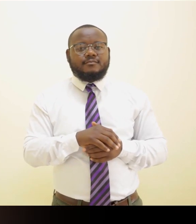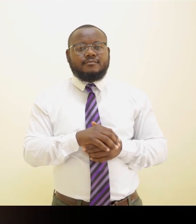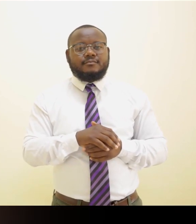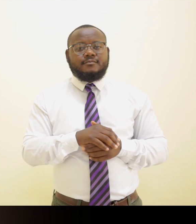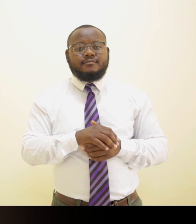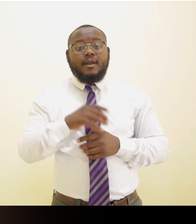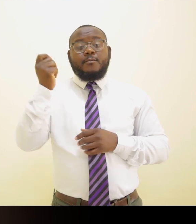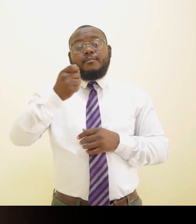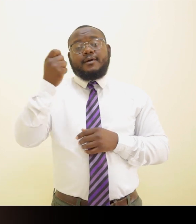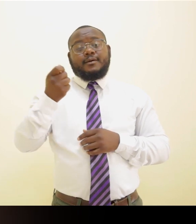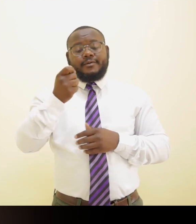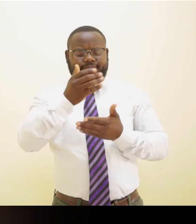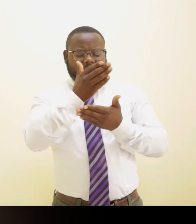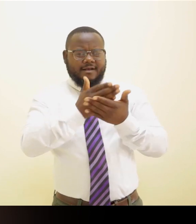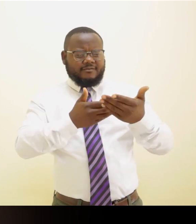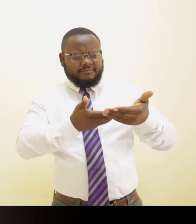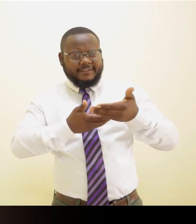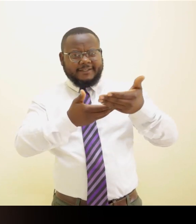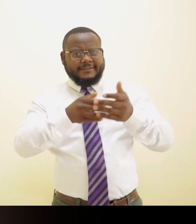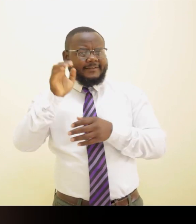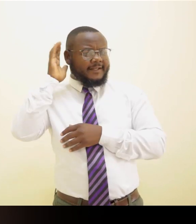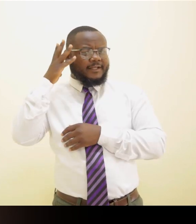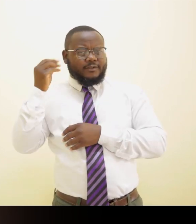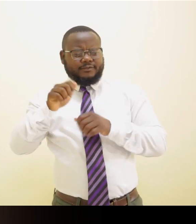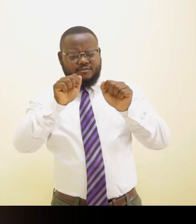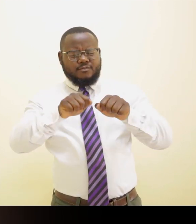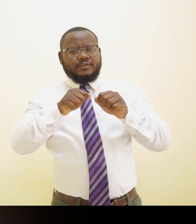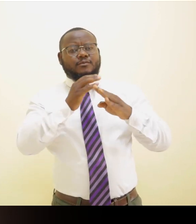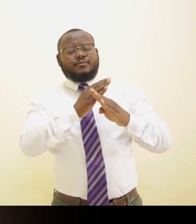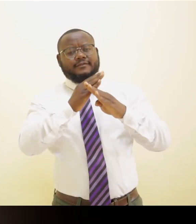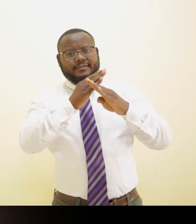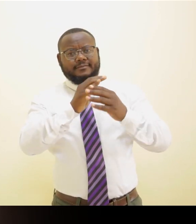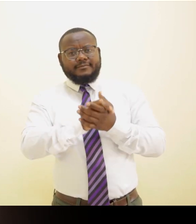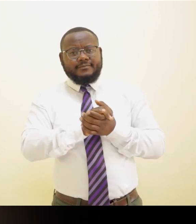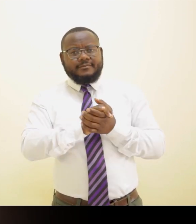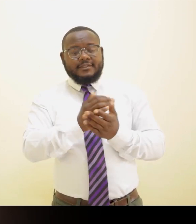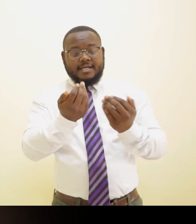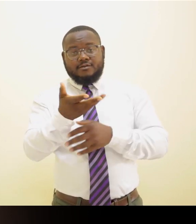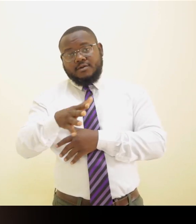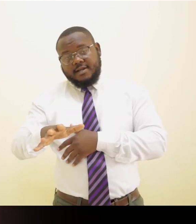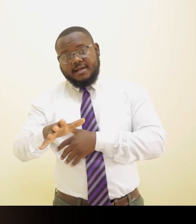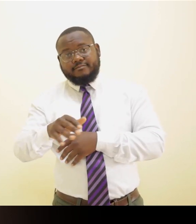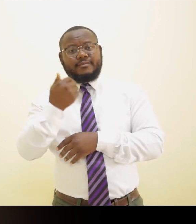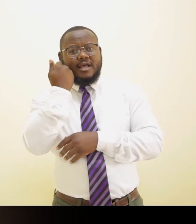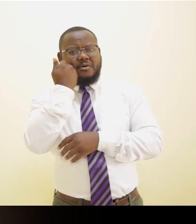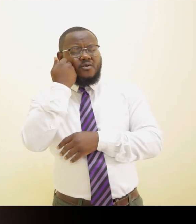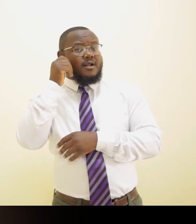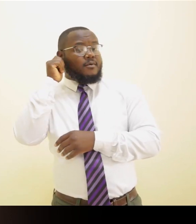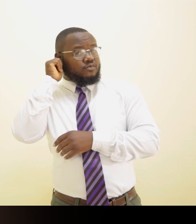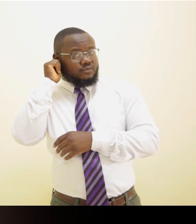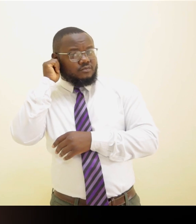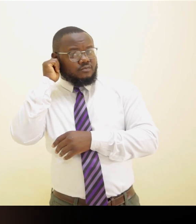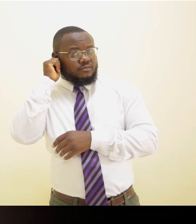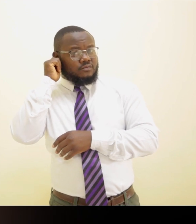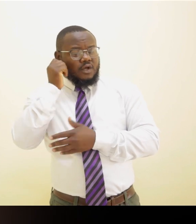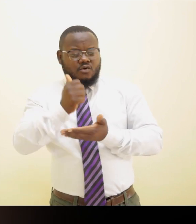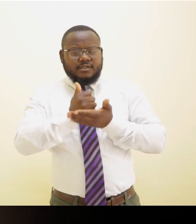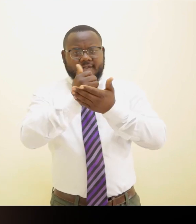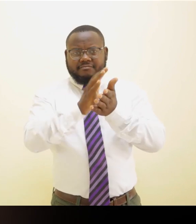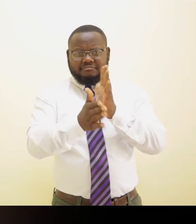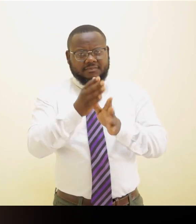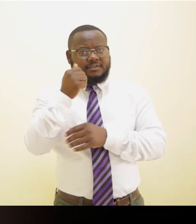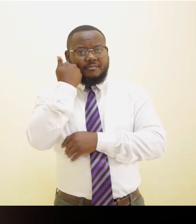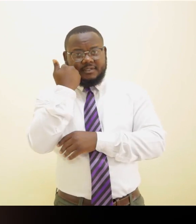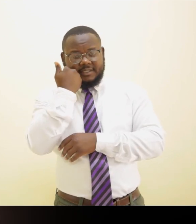In Malawi, around half of the cases of hearing loss are preventable. Some children suffer from chronic ear infections, untreated illnesses